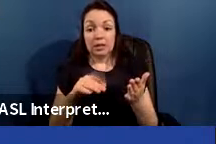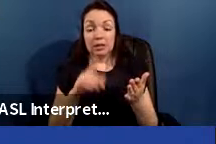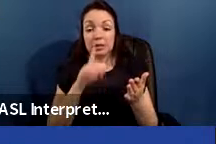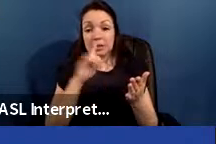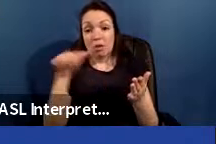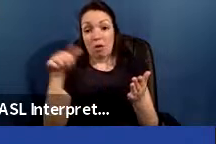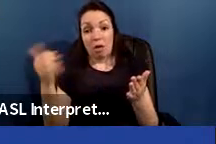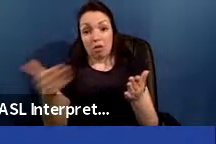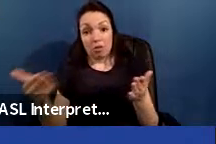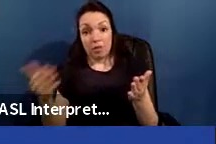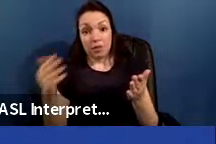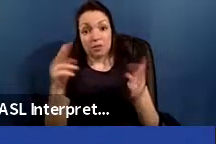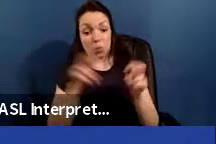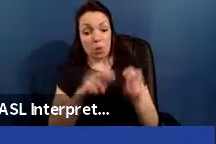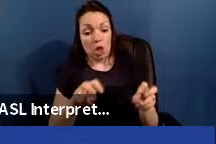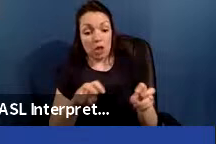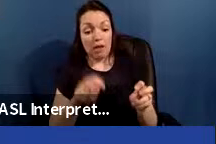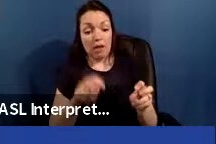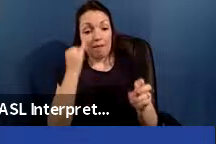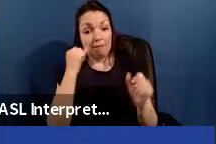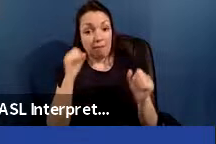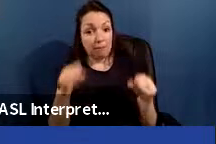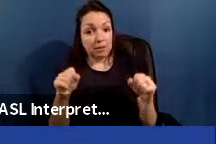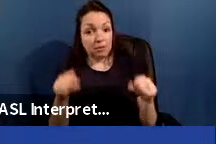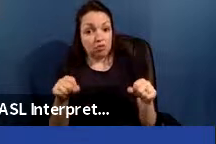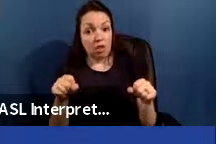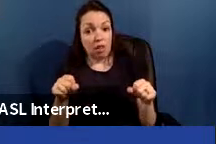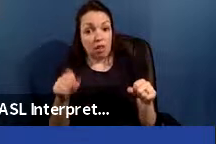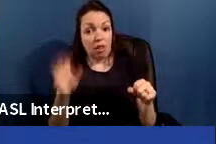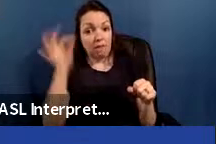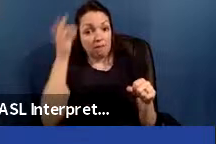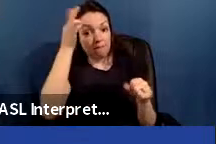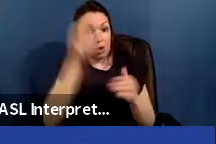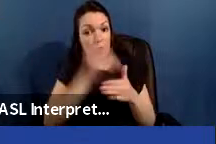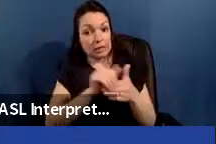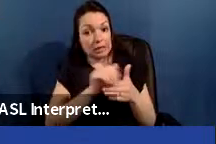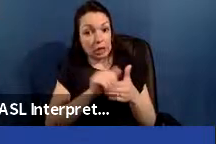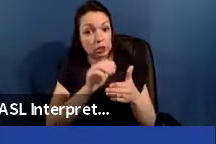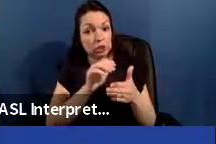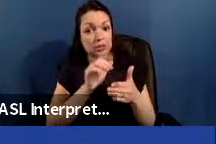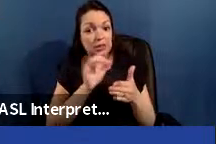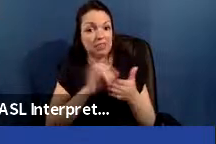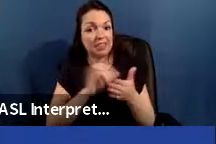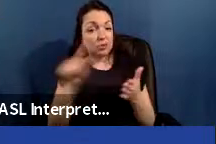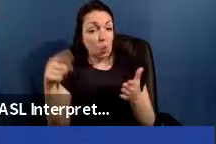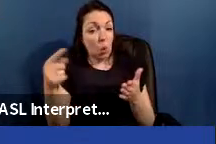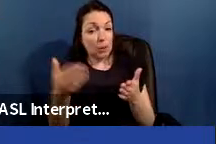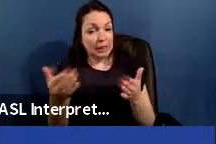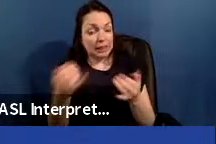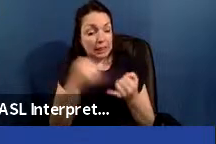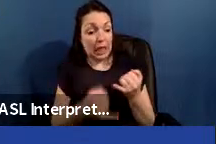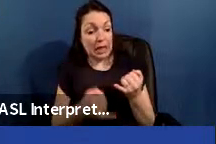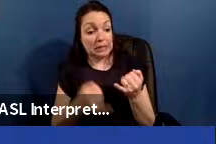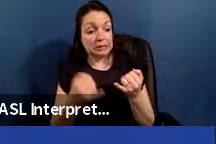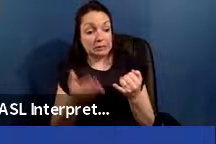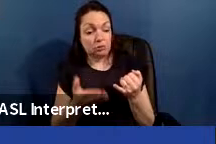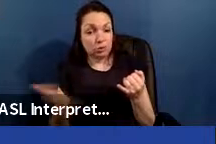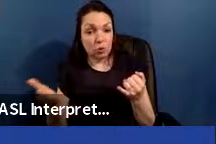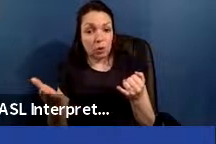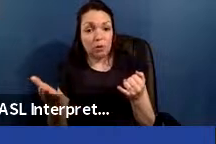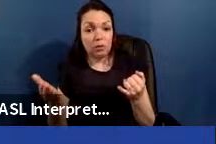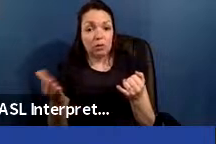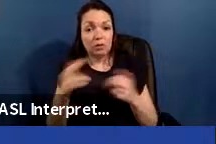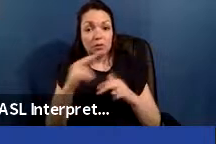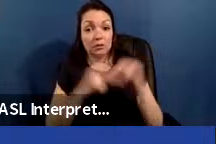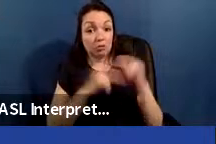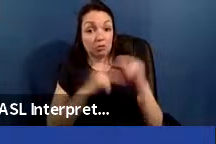look at is if there's a potential, federal dollars, if that's the last resort is to do construction,